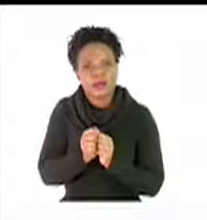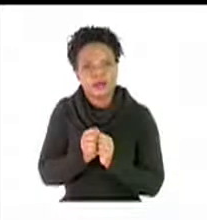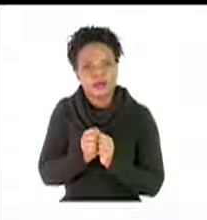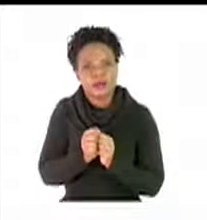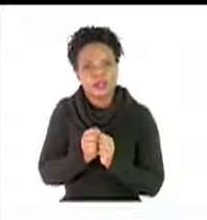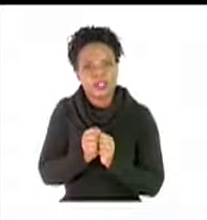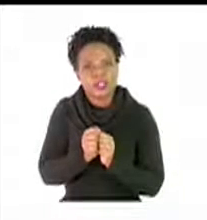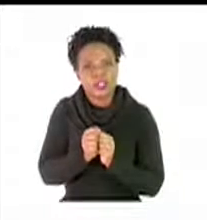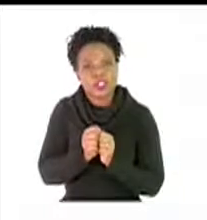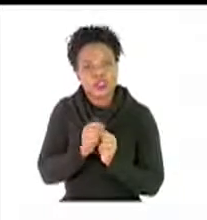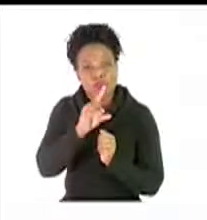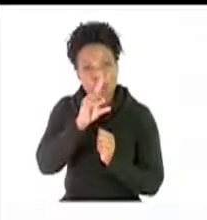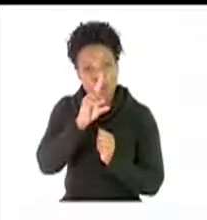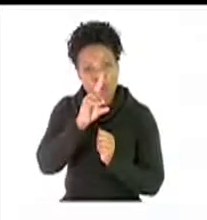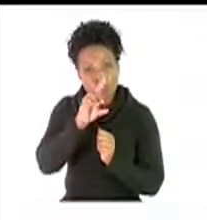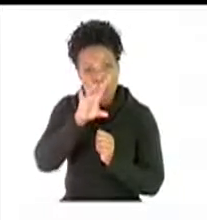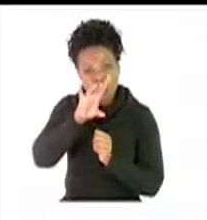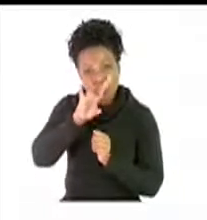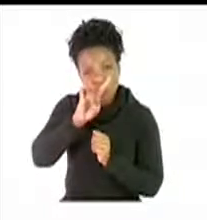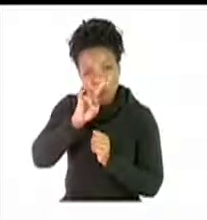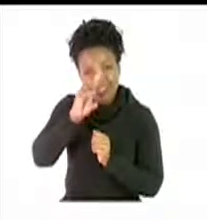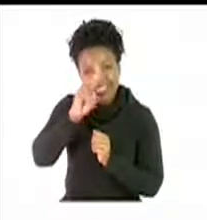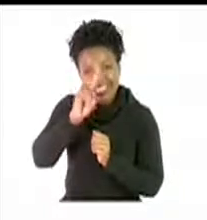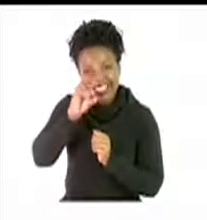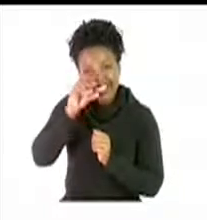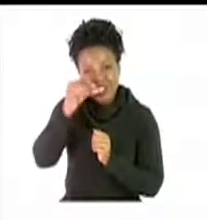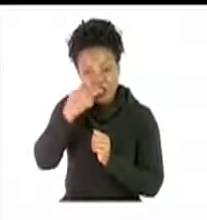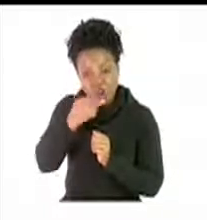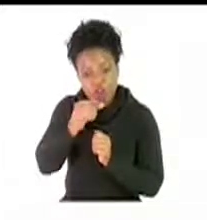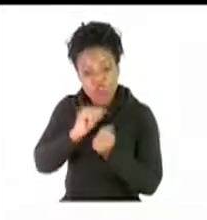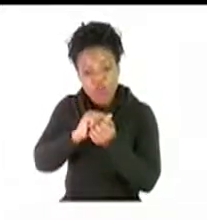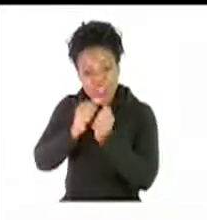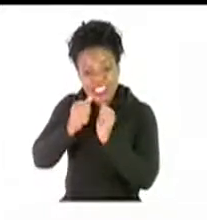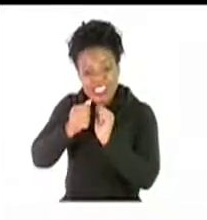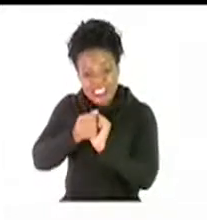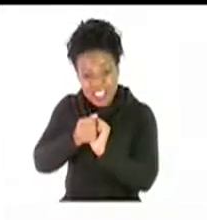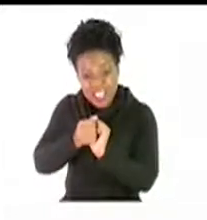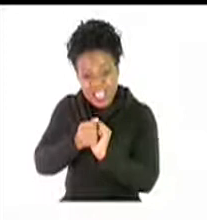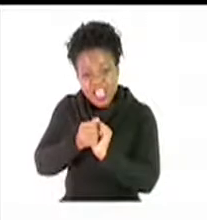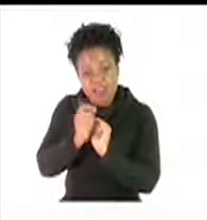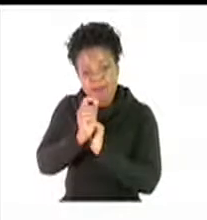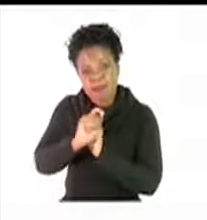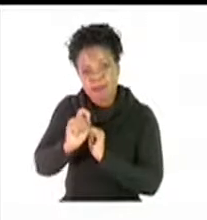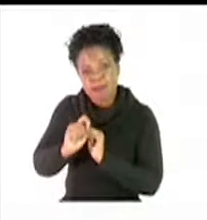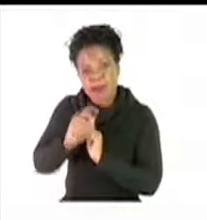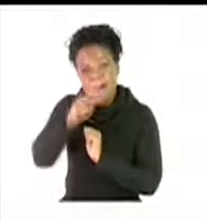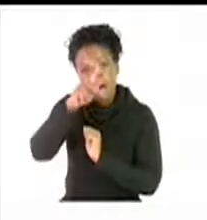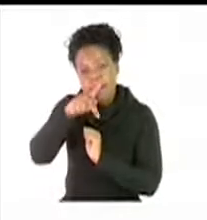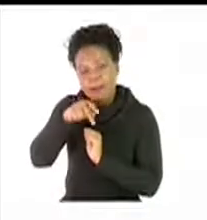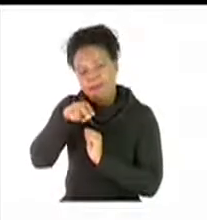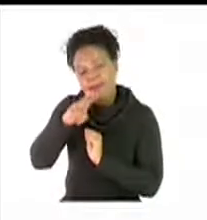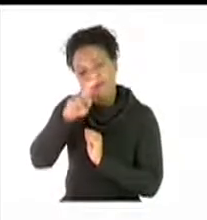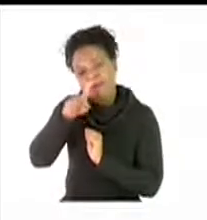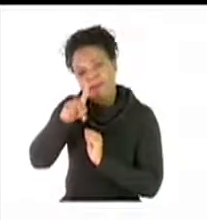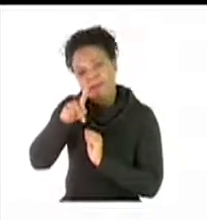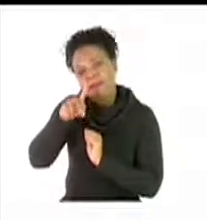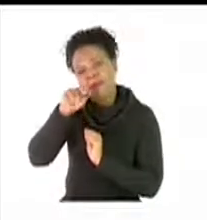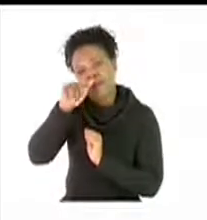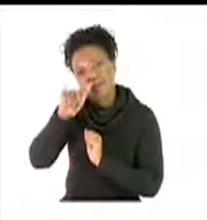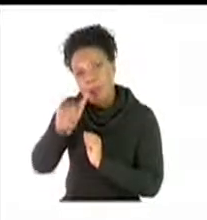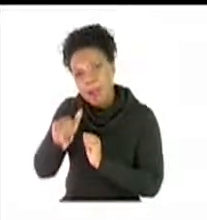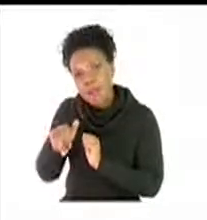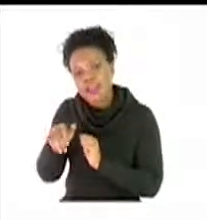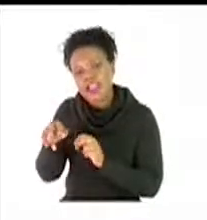The lady found the puppy in a rivulet and took it home to